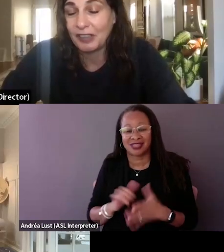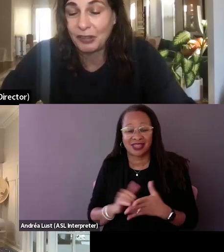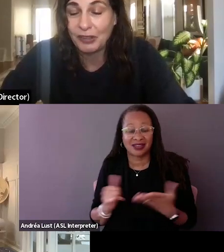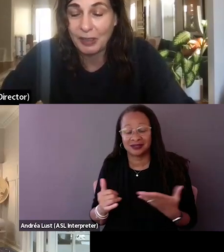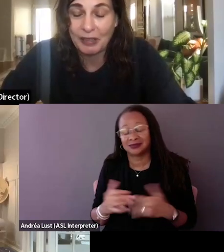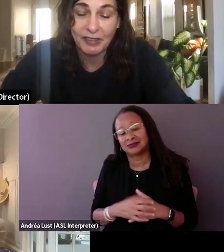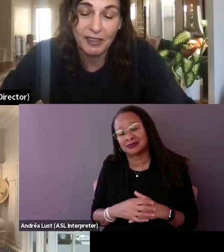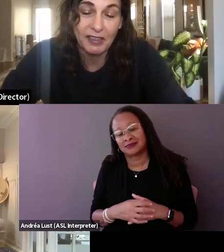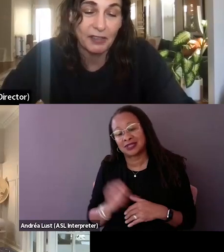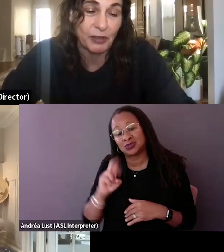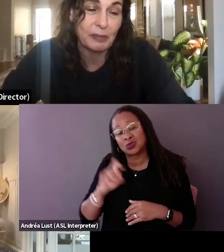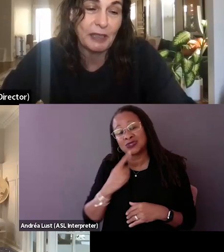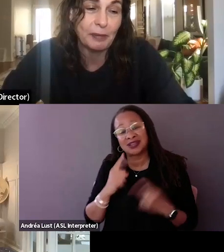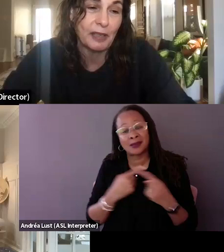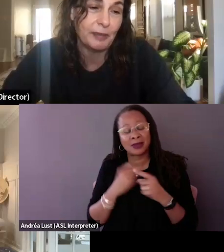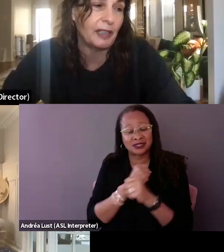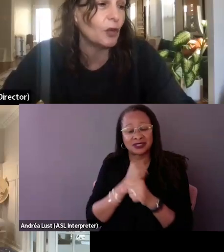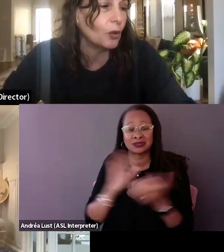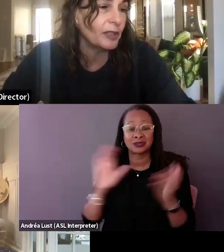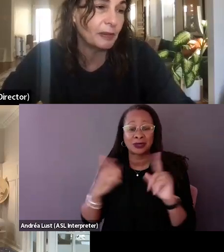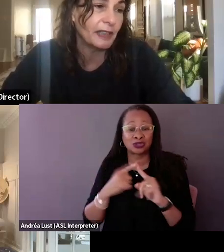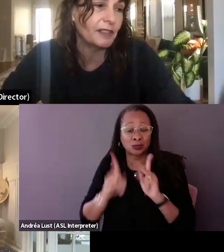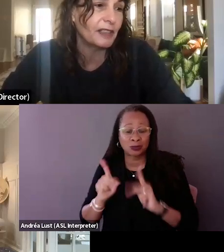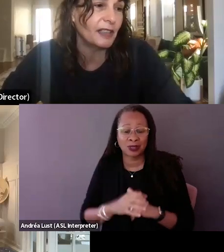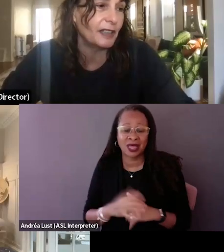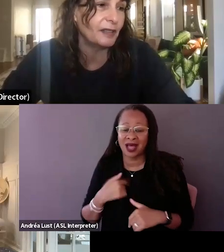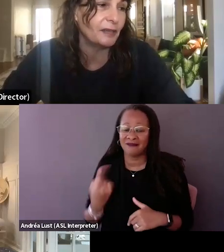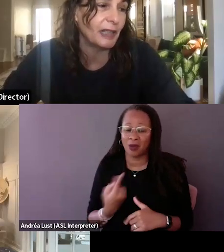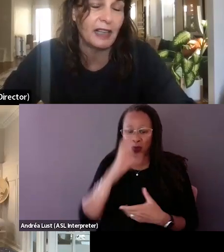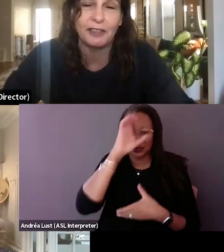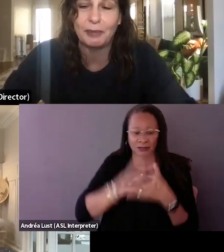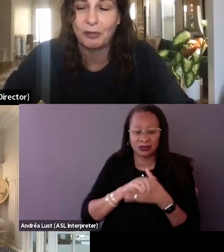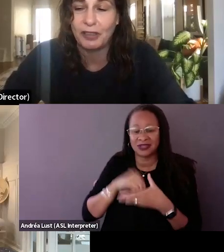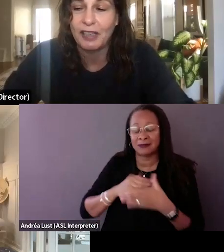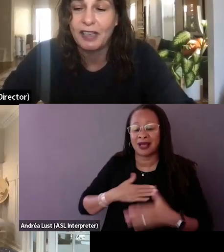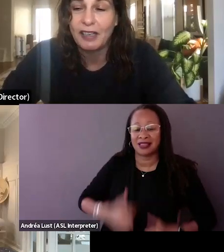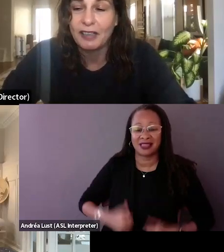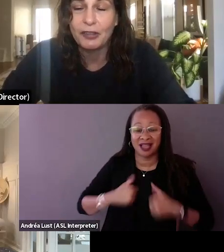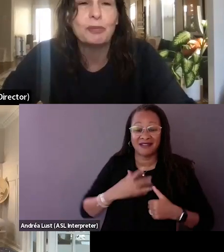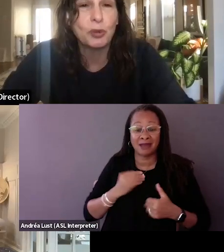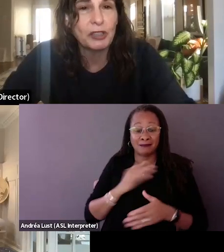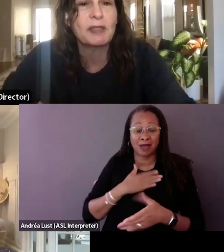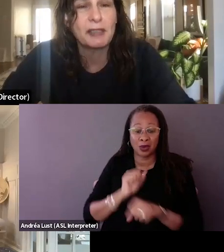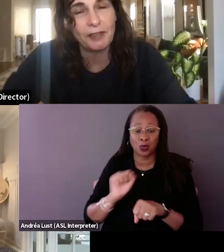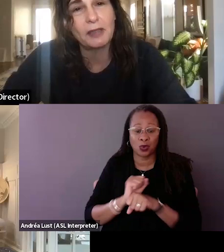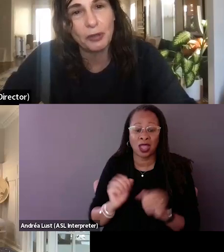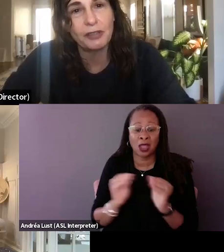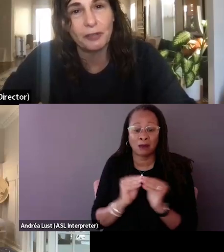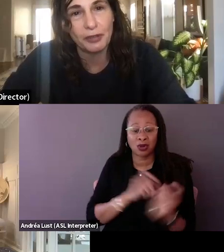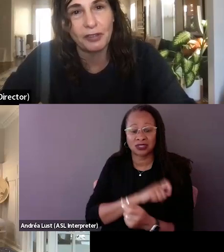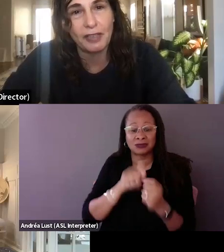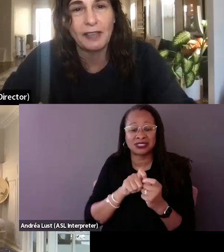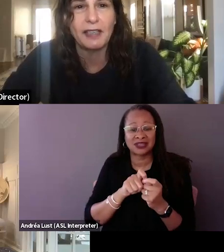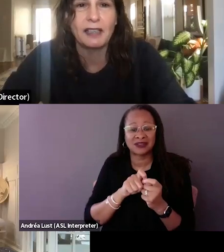something that Sue said about statistics versus people. I mean, I've always believed in my life and in my work, the more specific, the